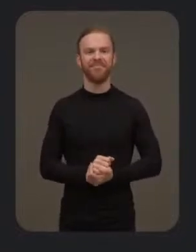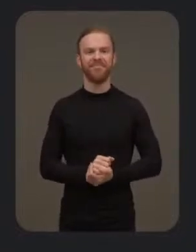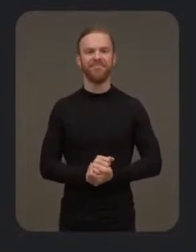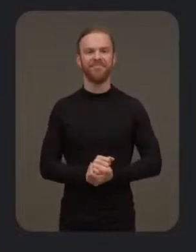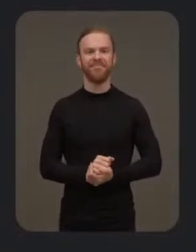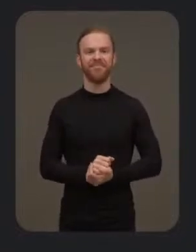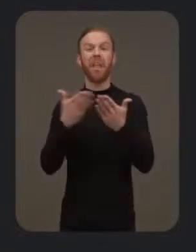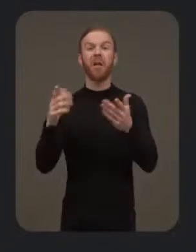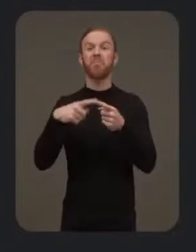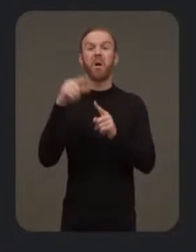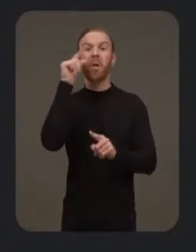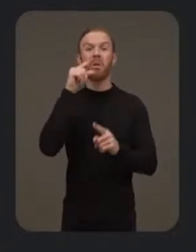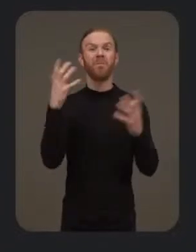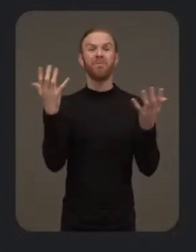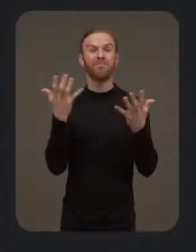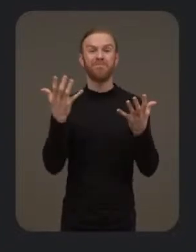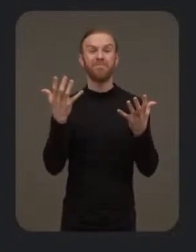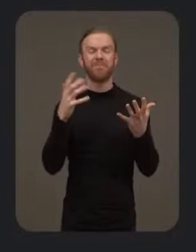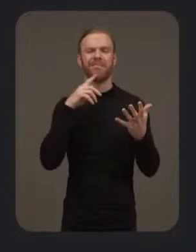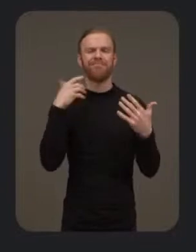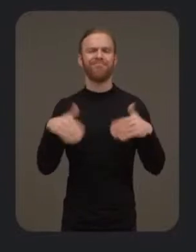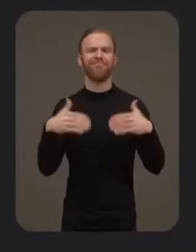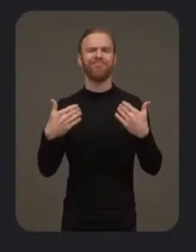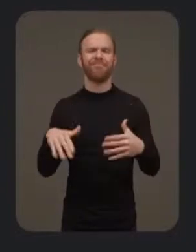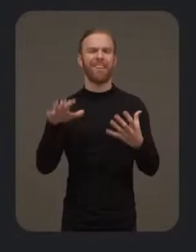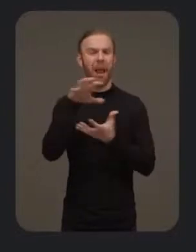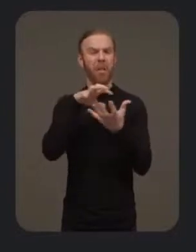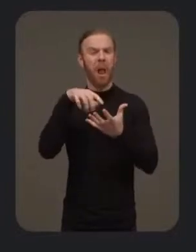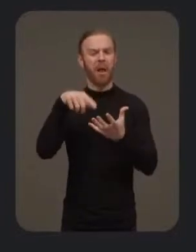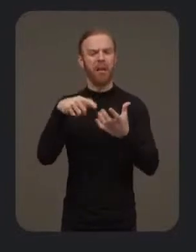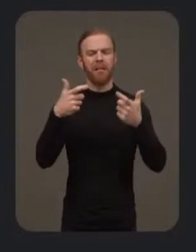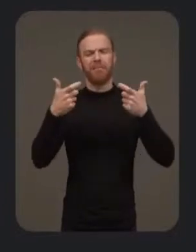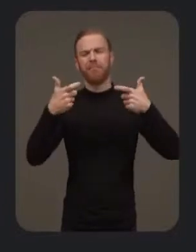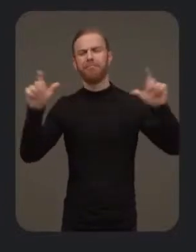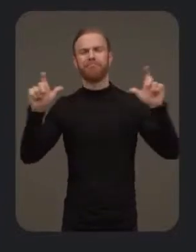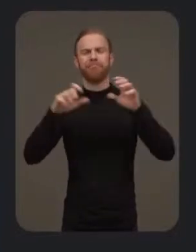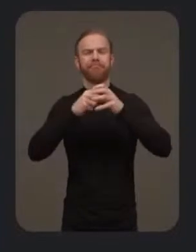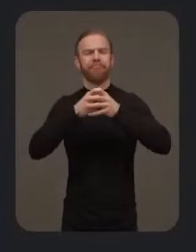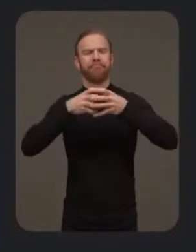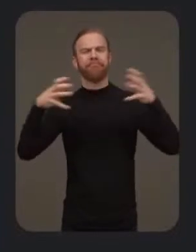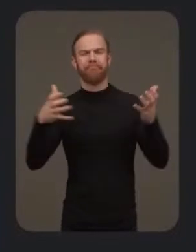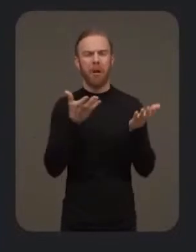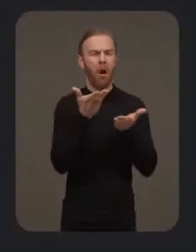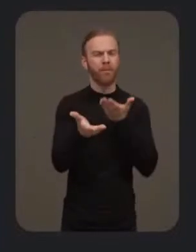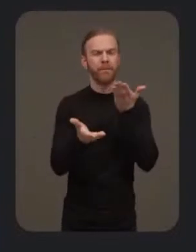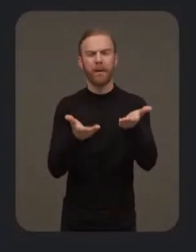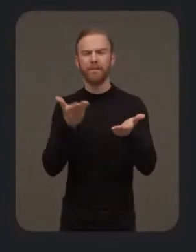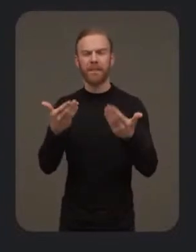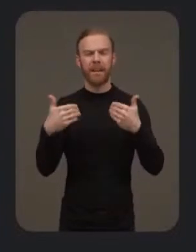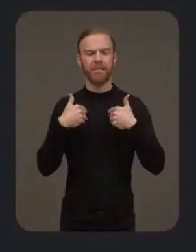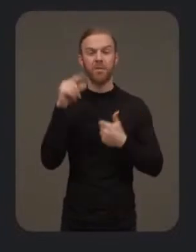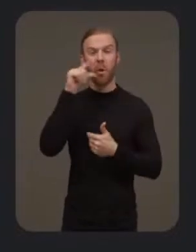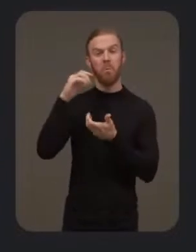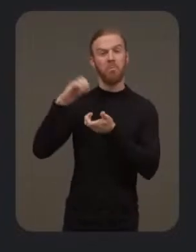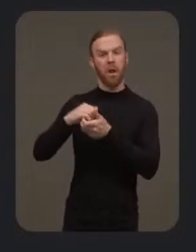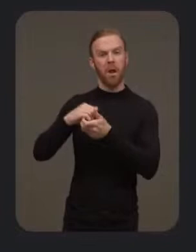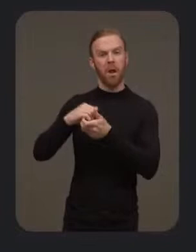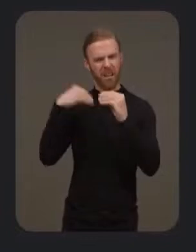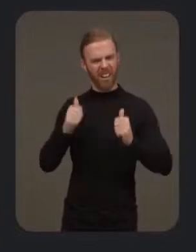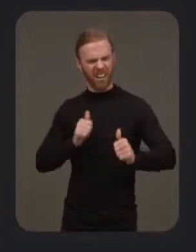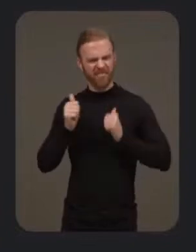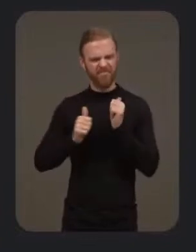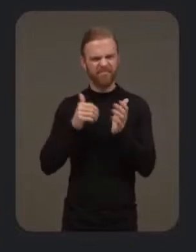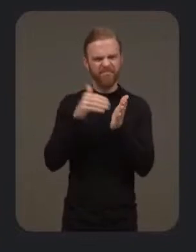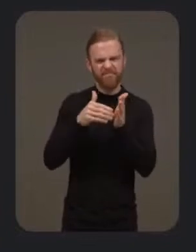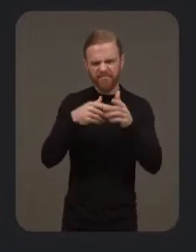The unique Google Cloud is the expansive offering. The Google partnership has taught us to lean in, to iterate, to test and